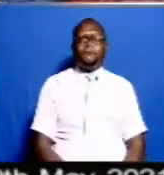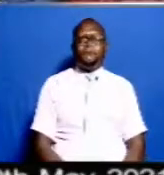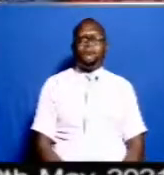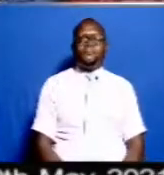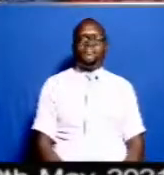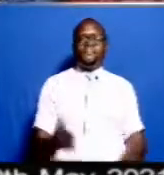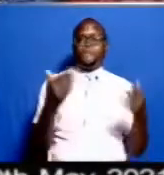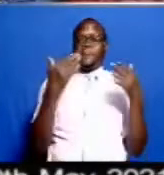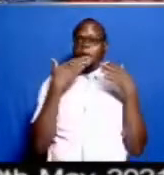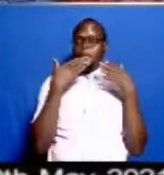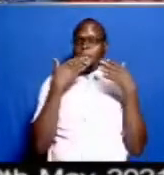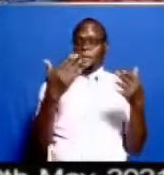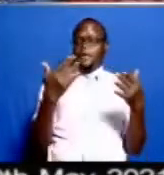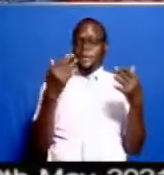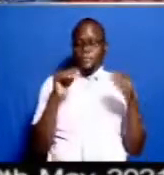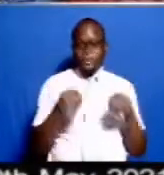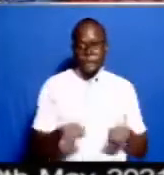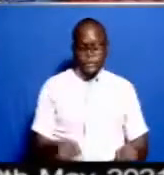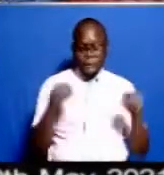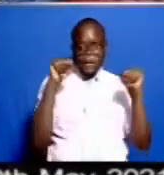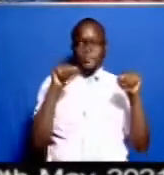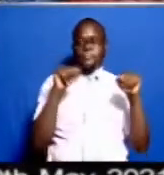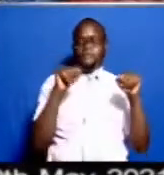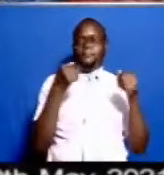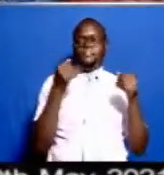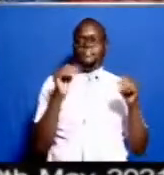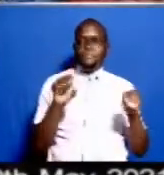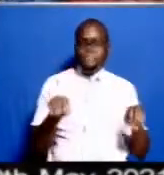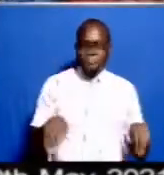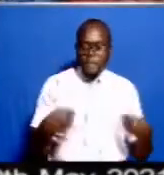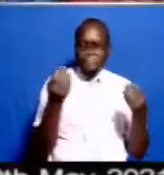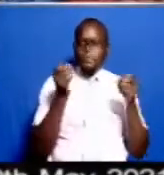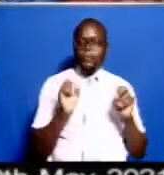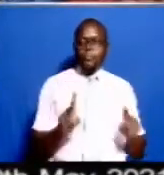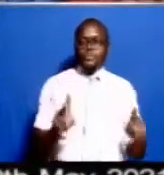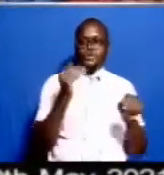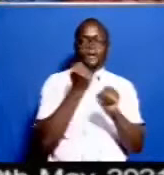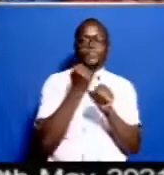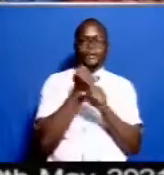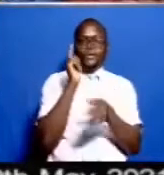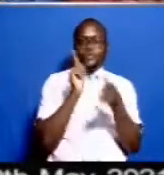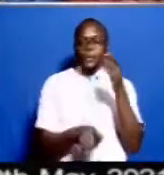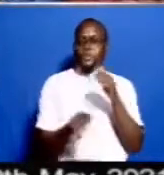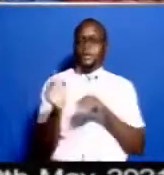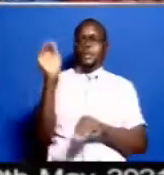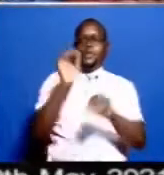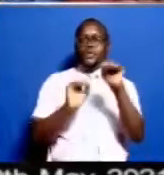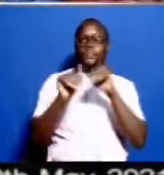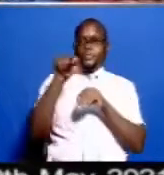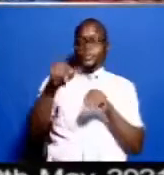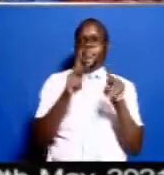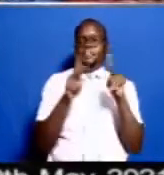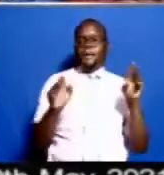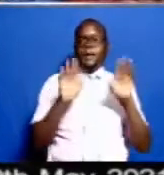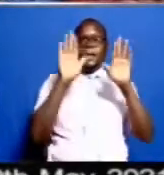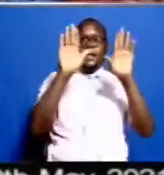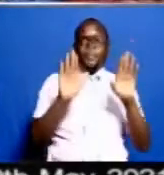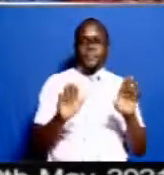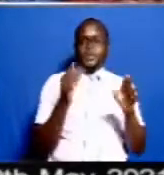you, Madam Chair, for giving me this opportunity to contribute to this very important